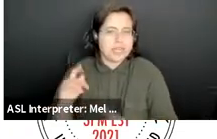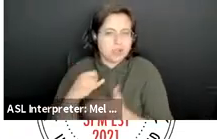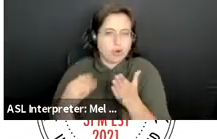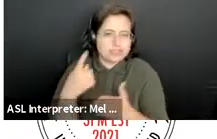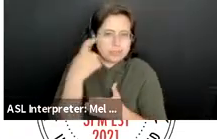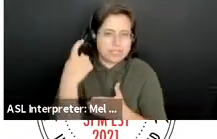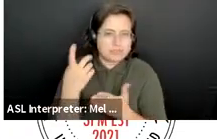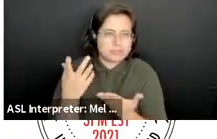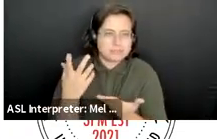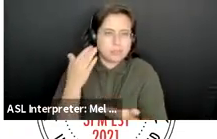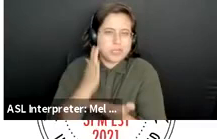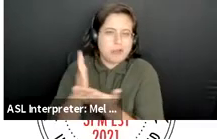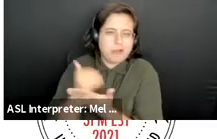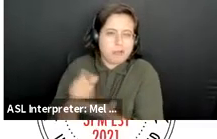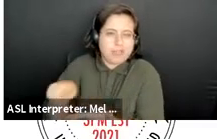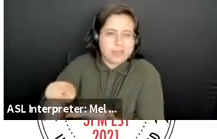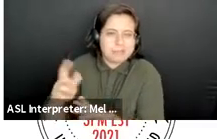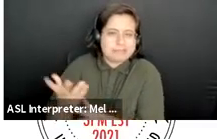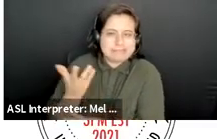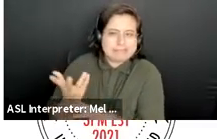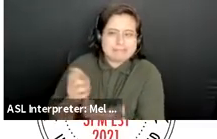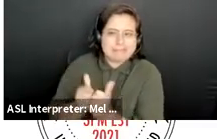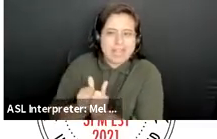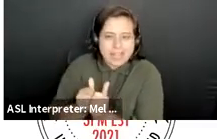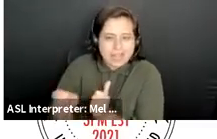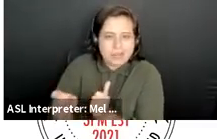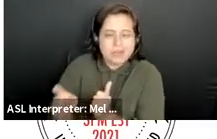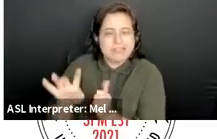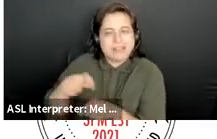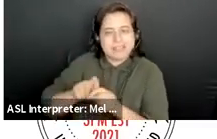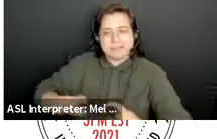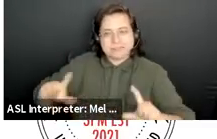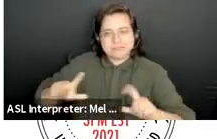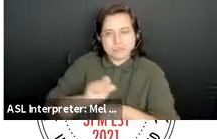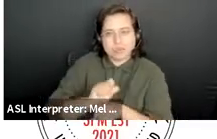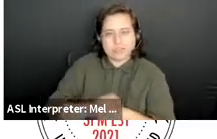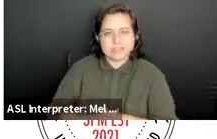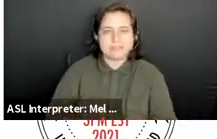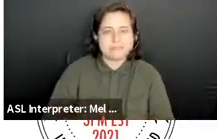because we probably know the most about how that time frame works.